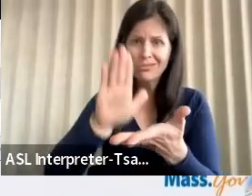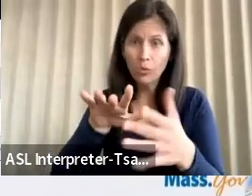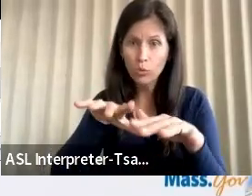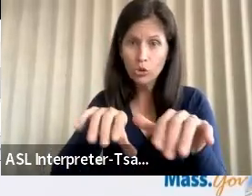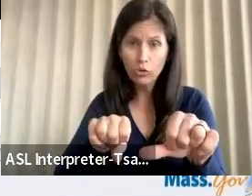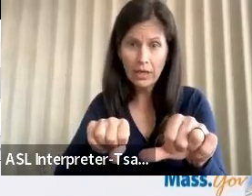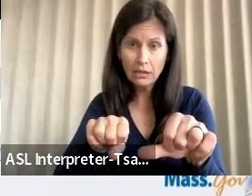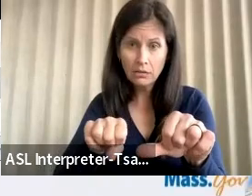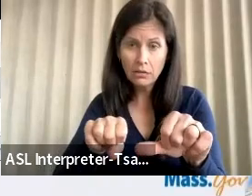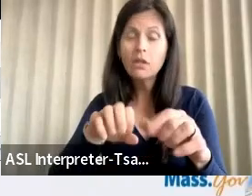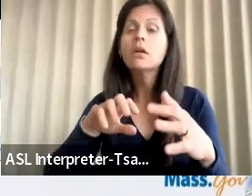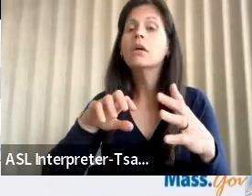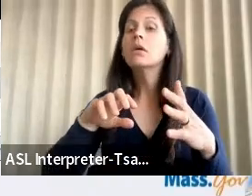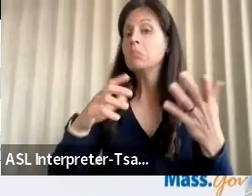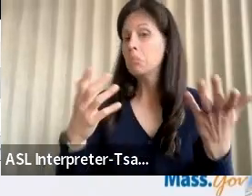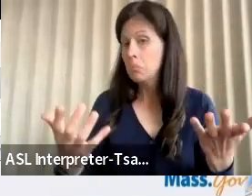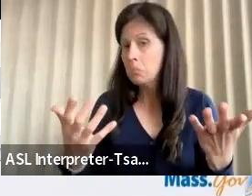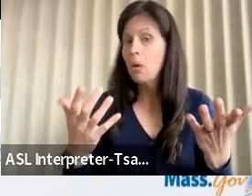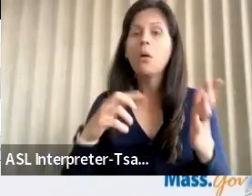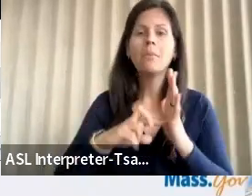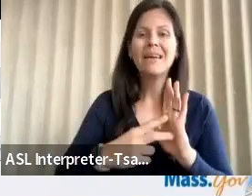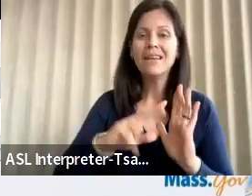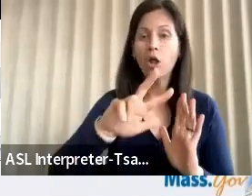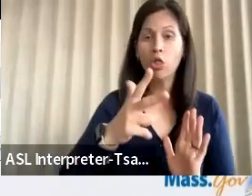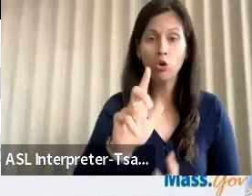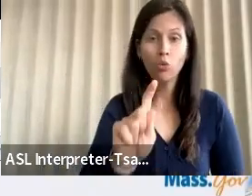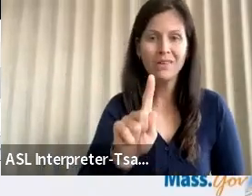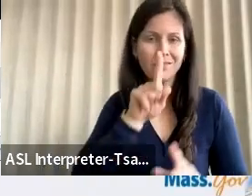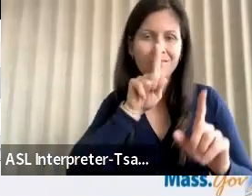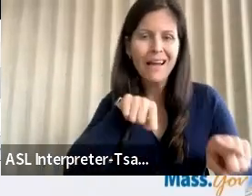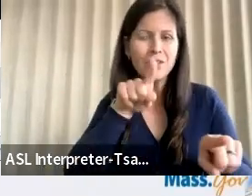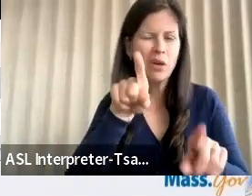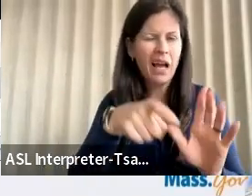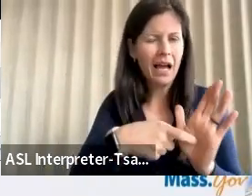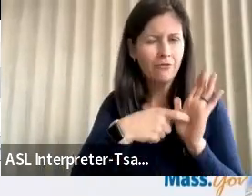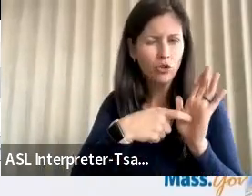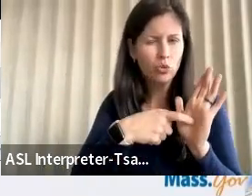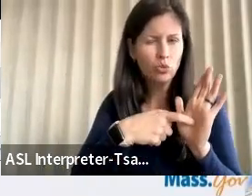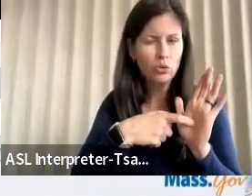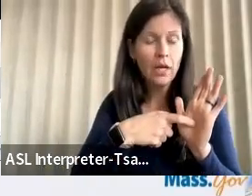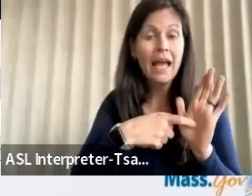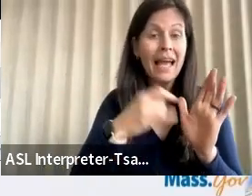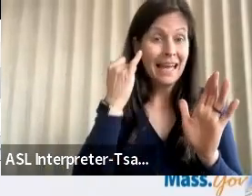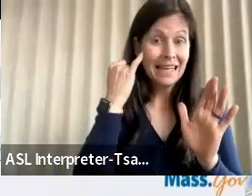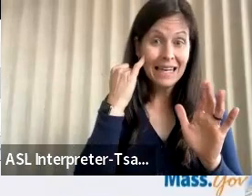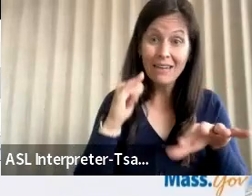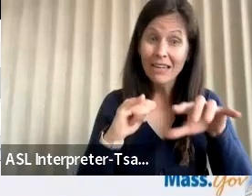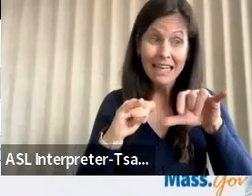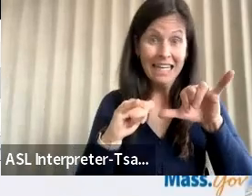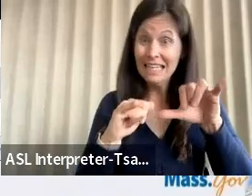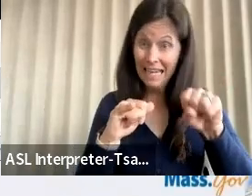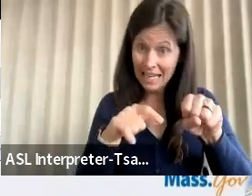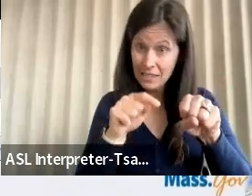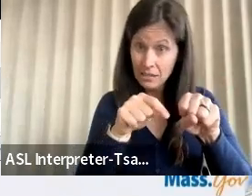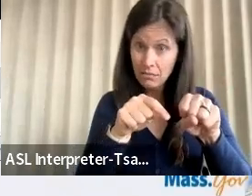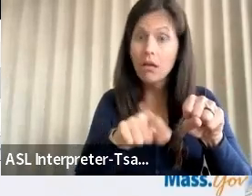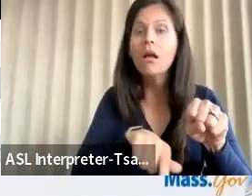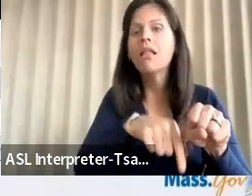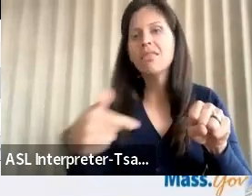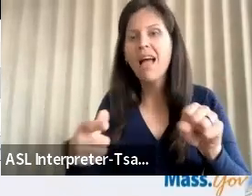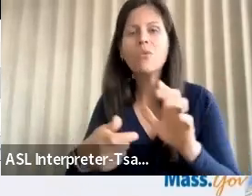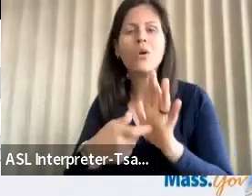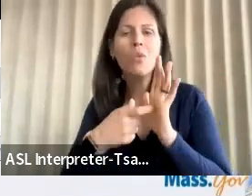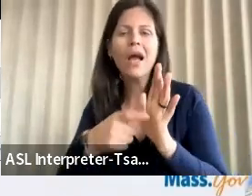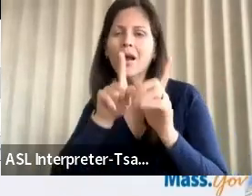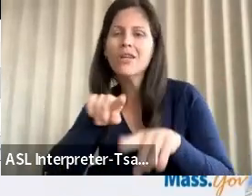prompt becomes mandatory. The fourth prompt is conditionally mandatory if the answer to the previous prompt